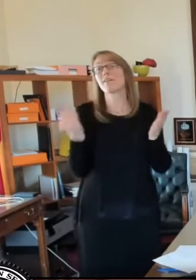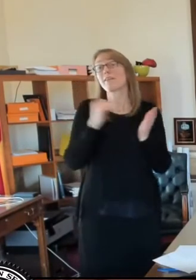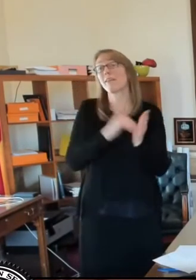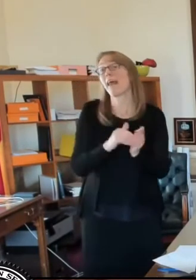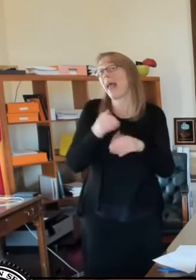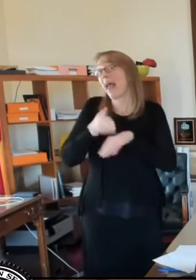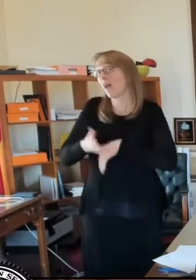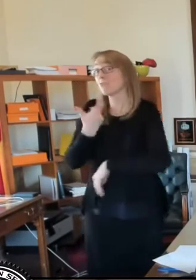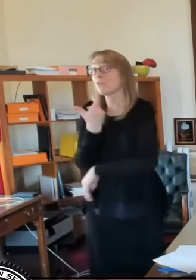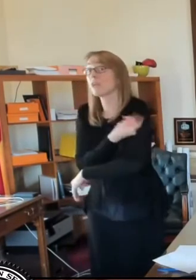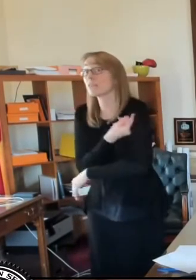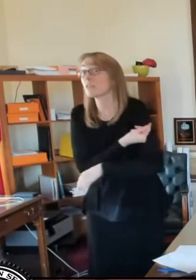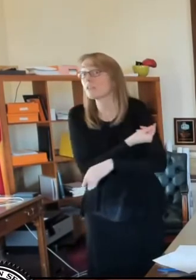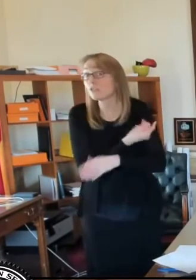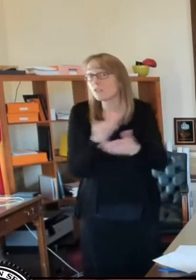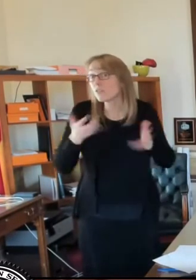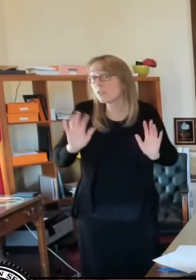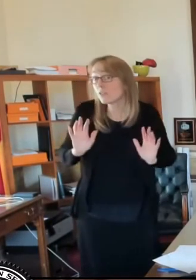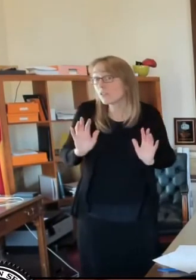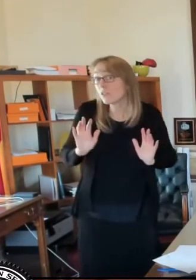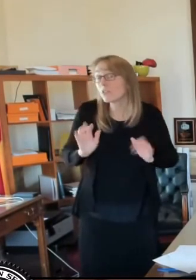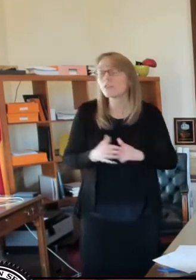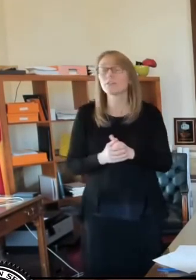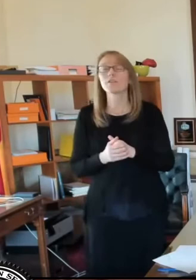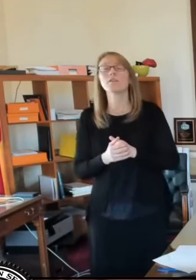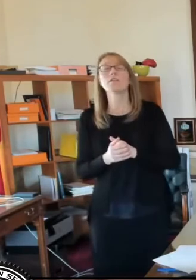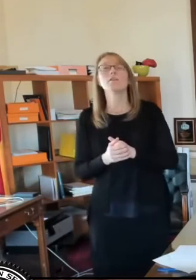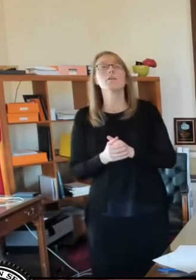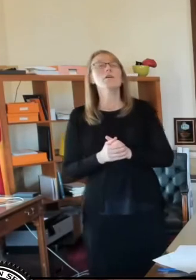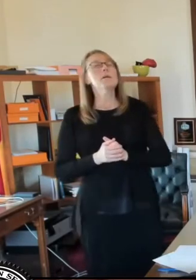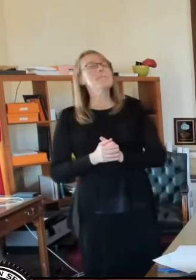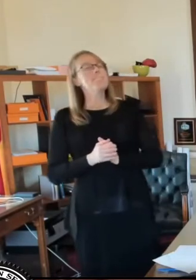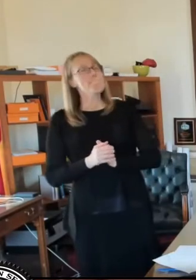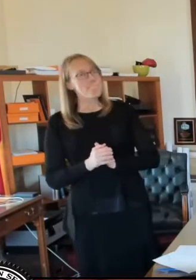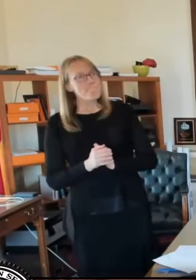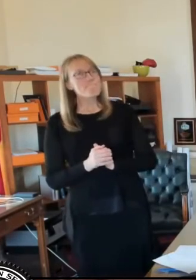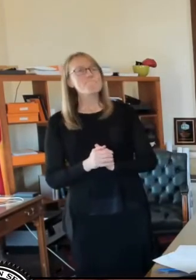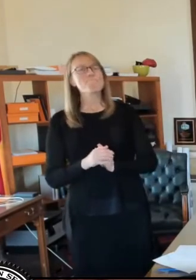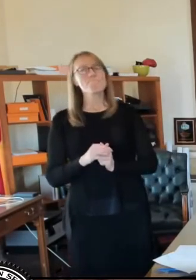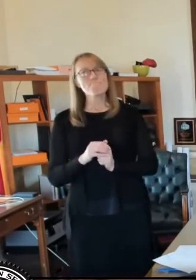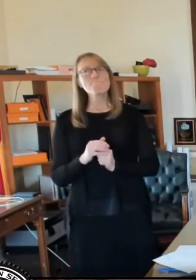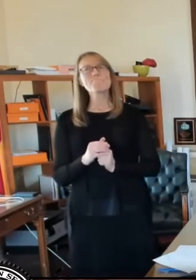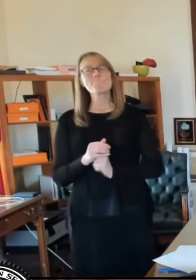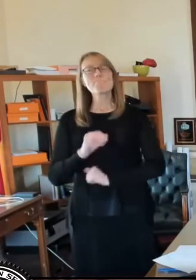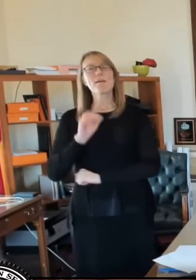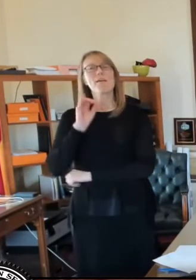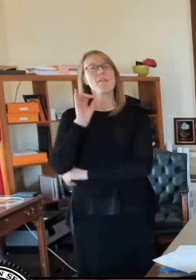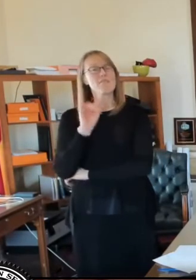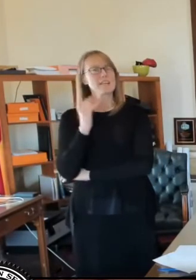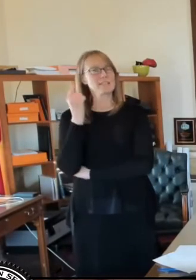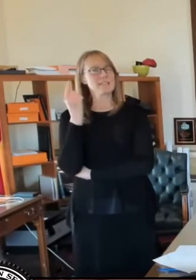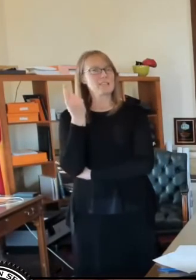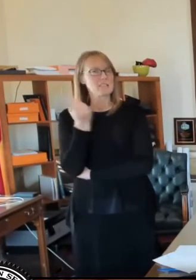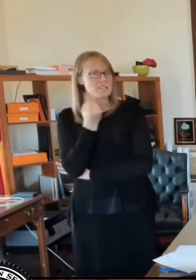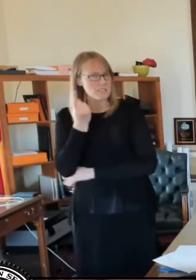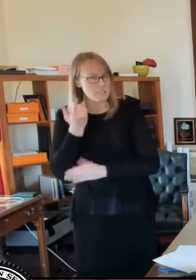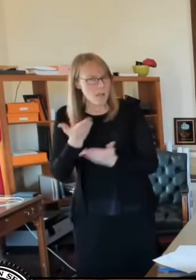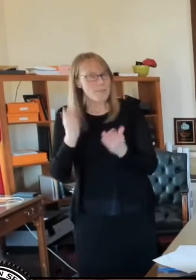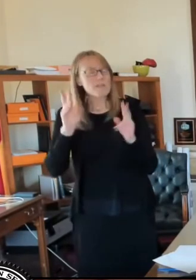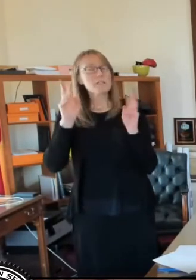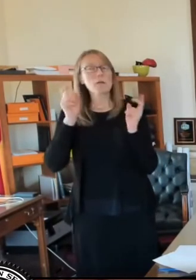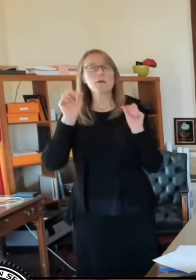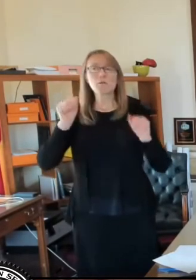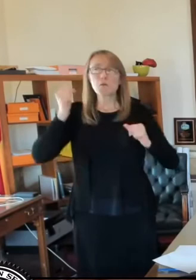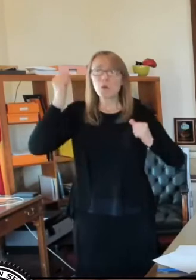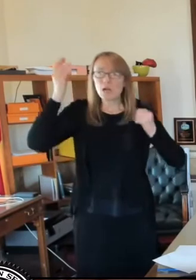vaccinated. You know, that's something to think about, but that will put a lot of people out of work.